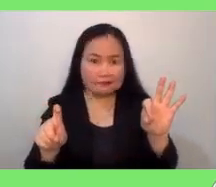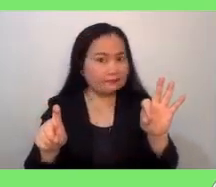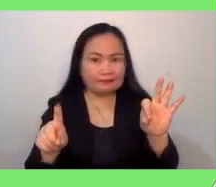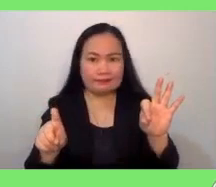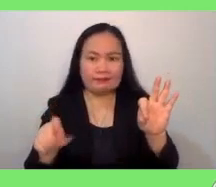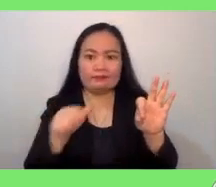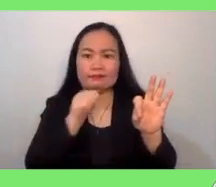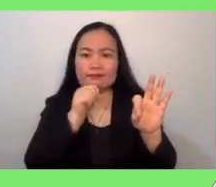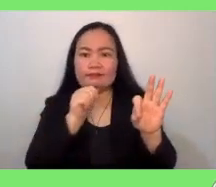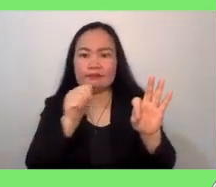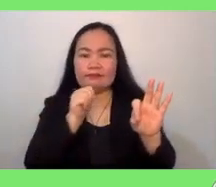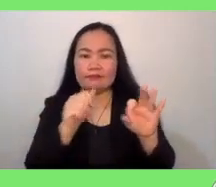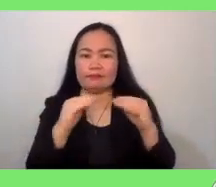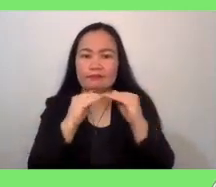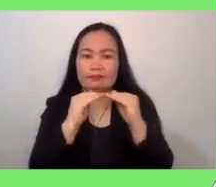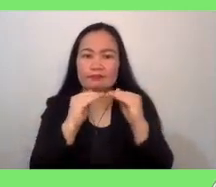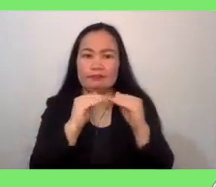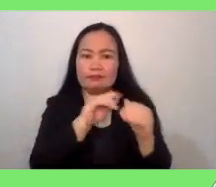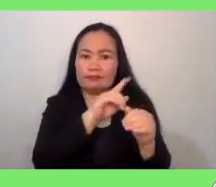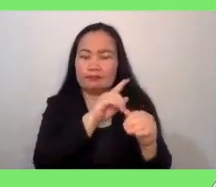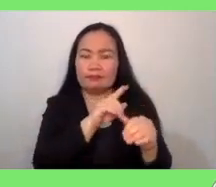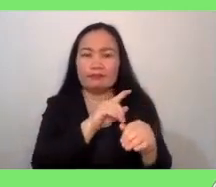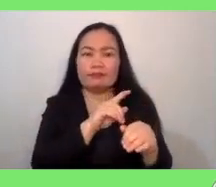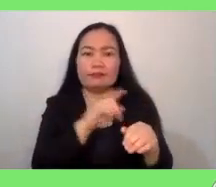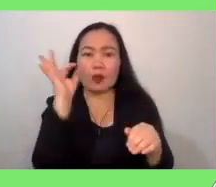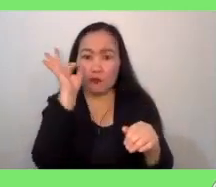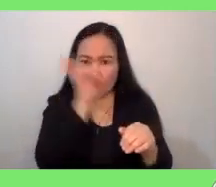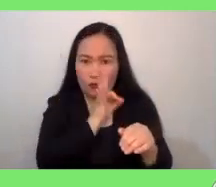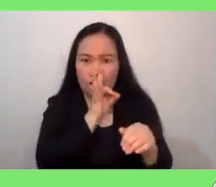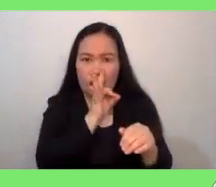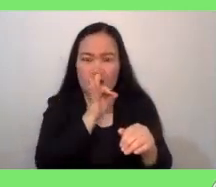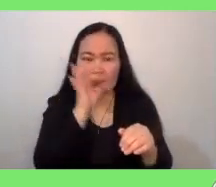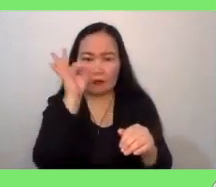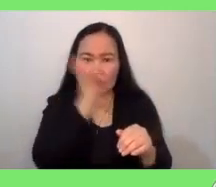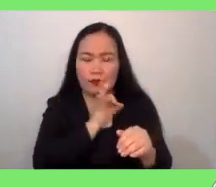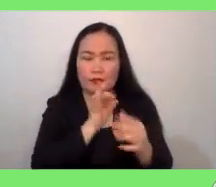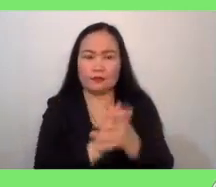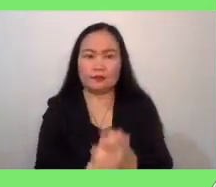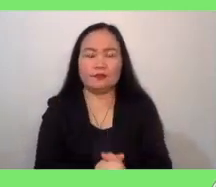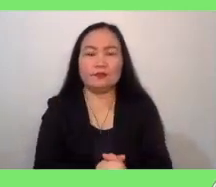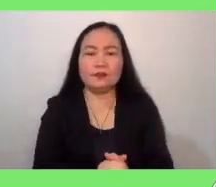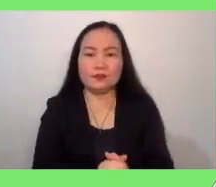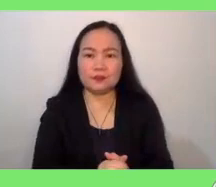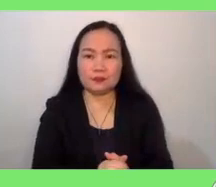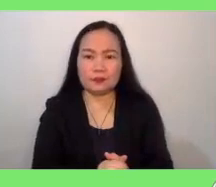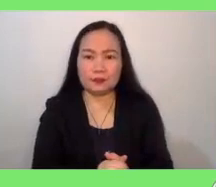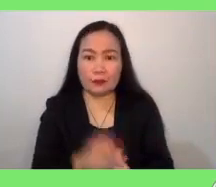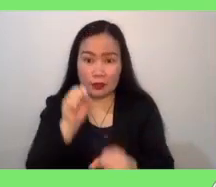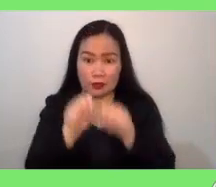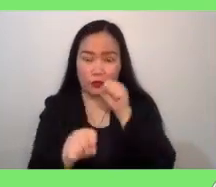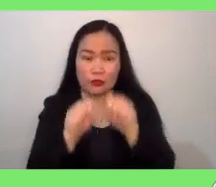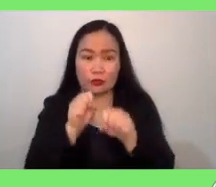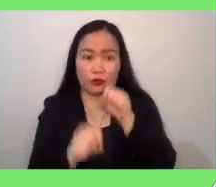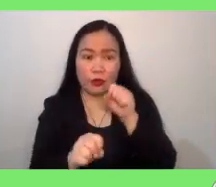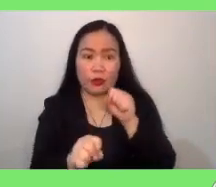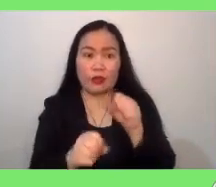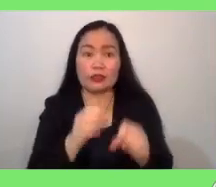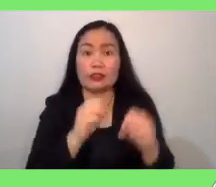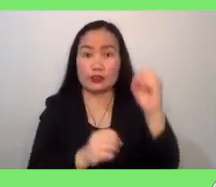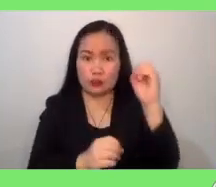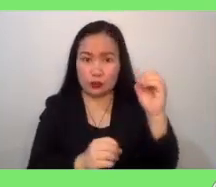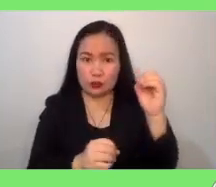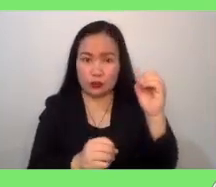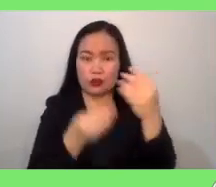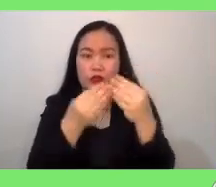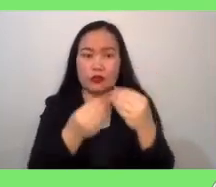5 plus 6, this is 11. And as you can see, 9 is equal to 11. This is false. Okay. So, therefore, 0